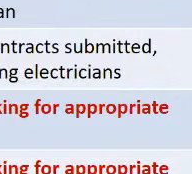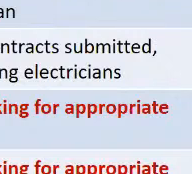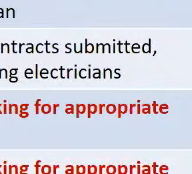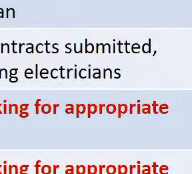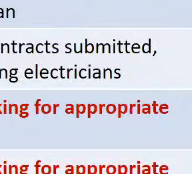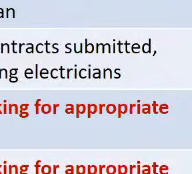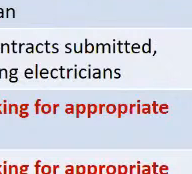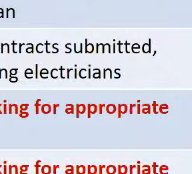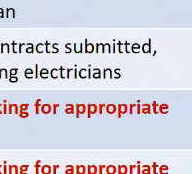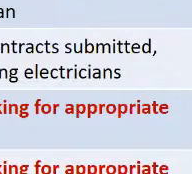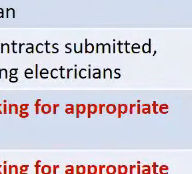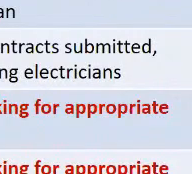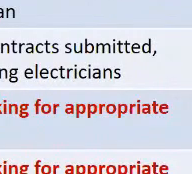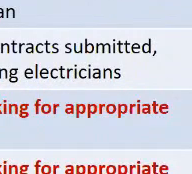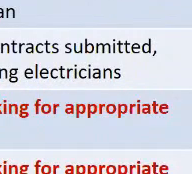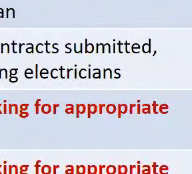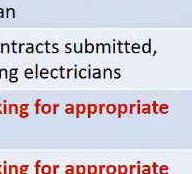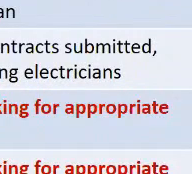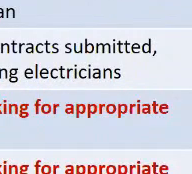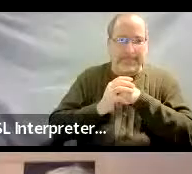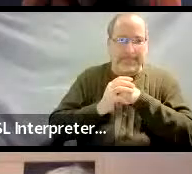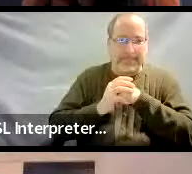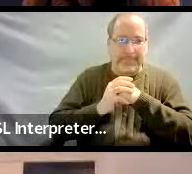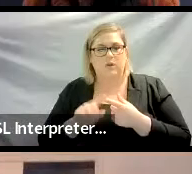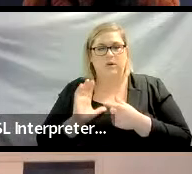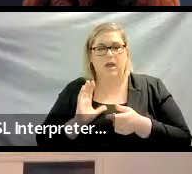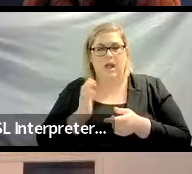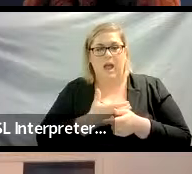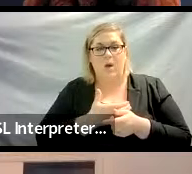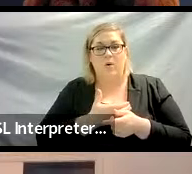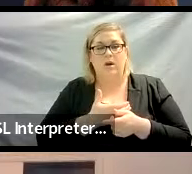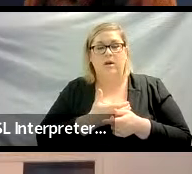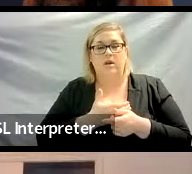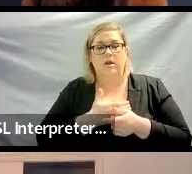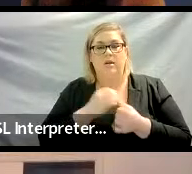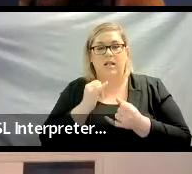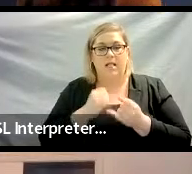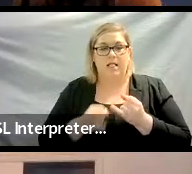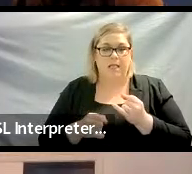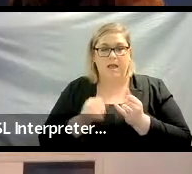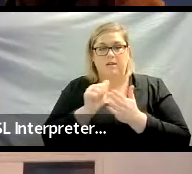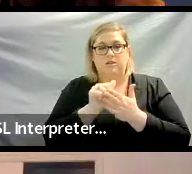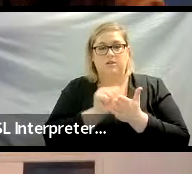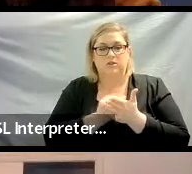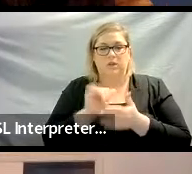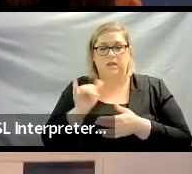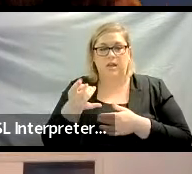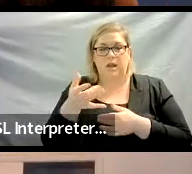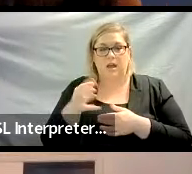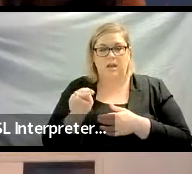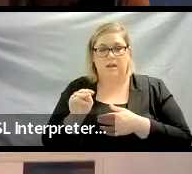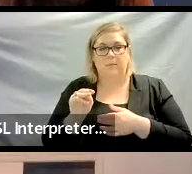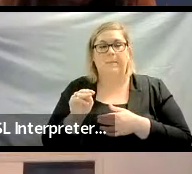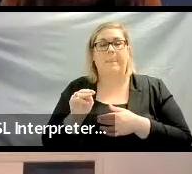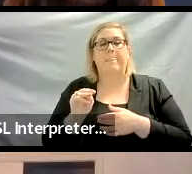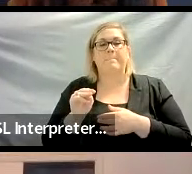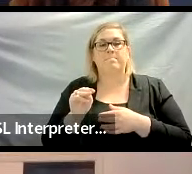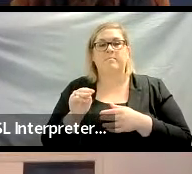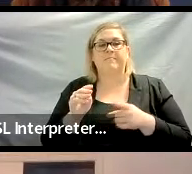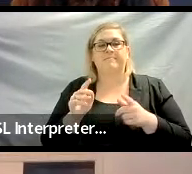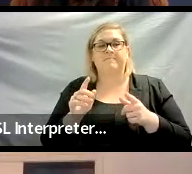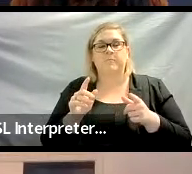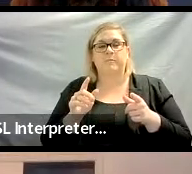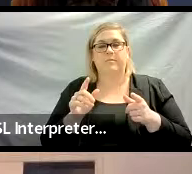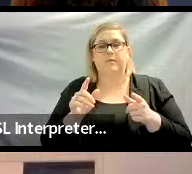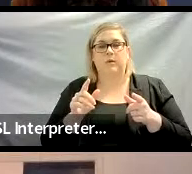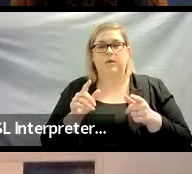I think we can transition now to our last agenda item here, which are the regular